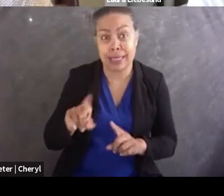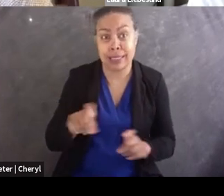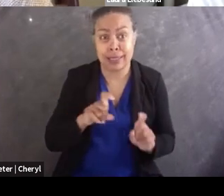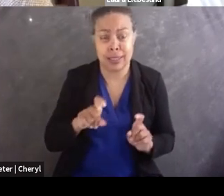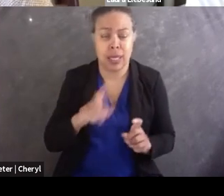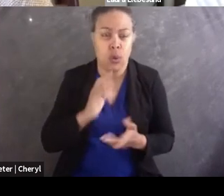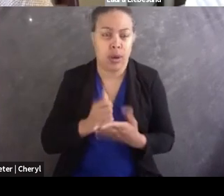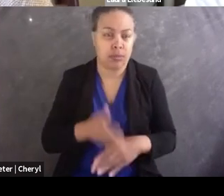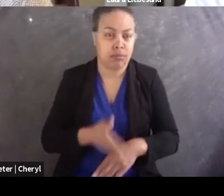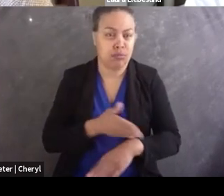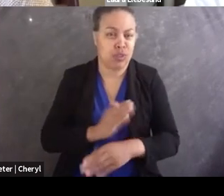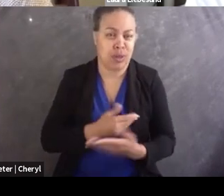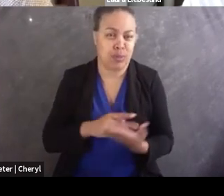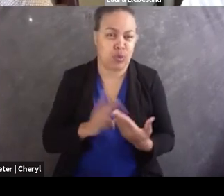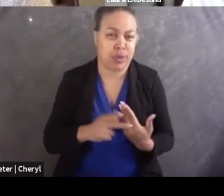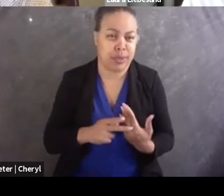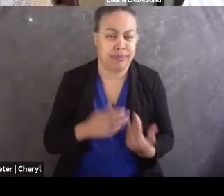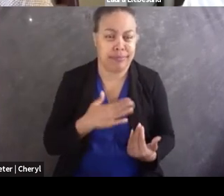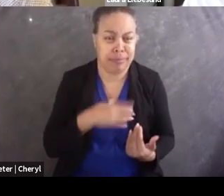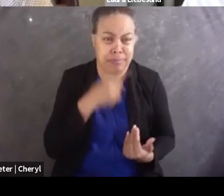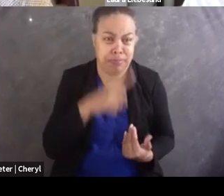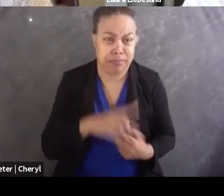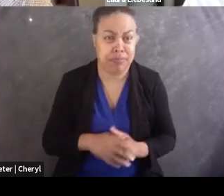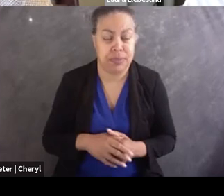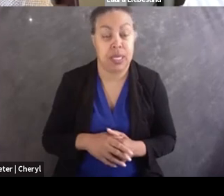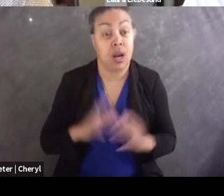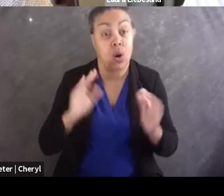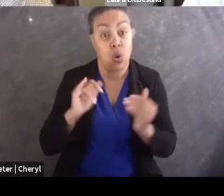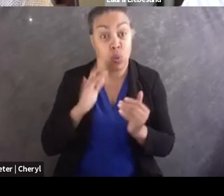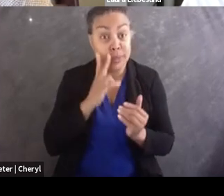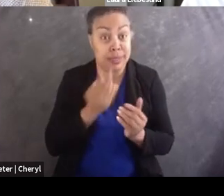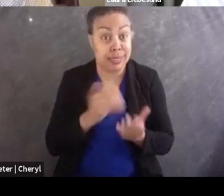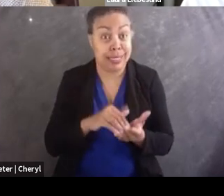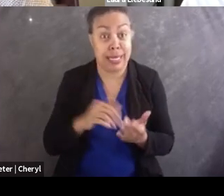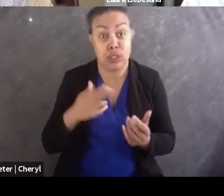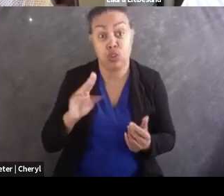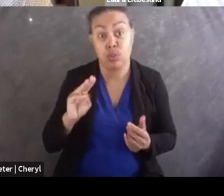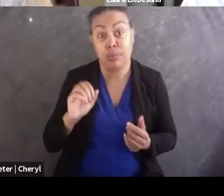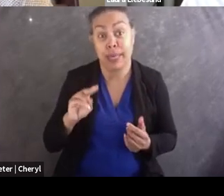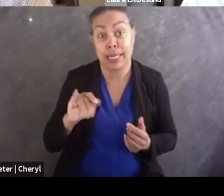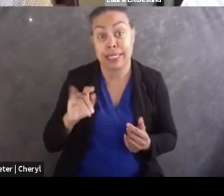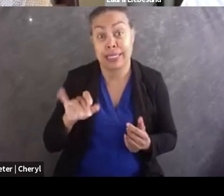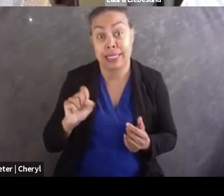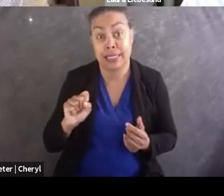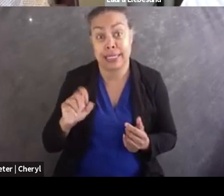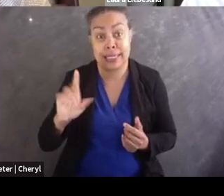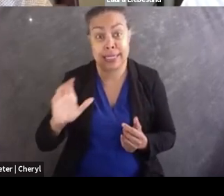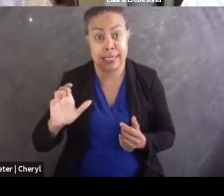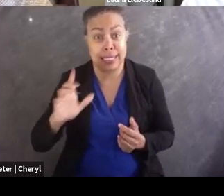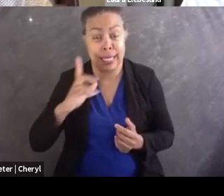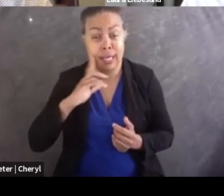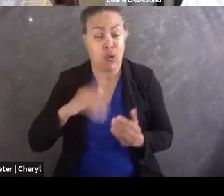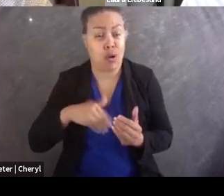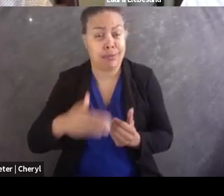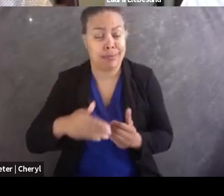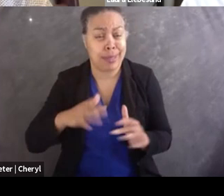our programs. We hope that you'll join Humanities DC for a live taping of the Self-Determined